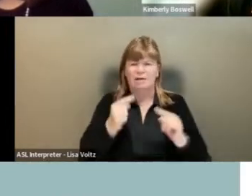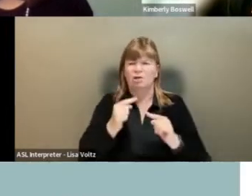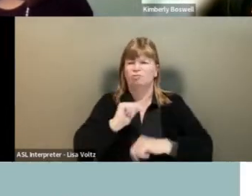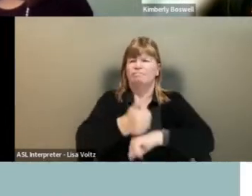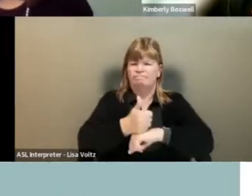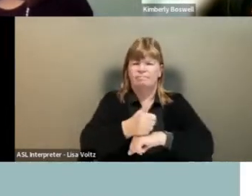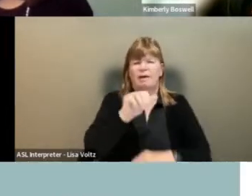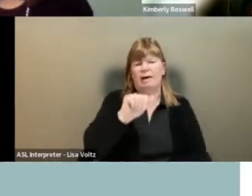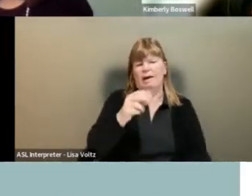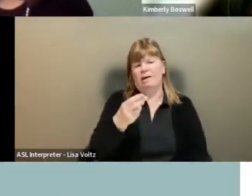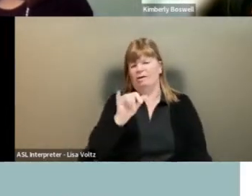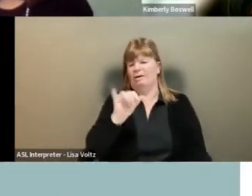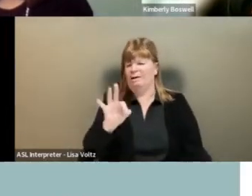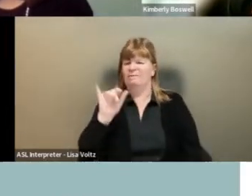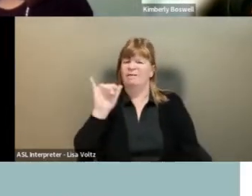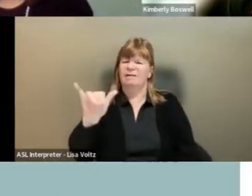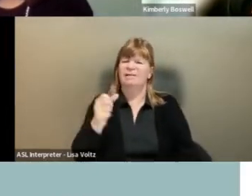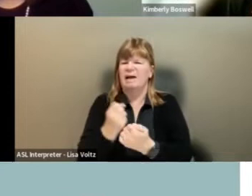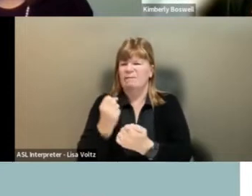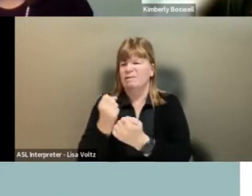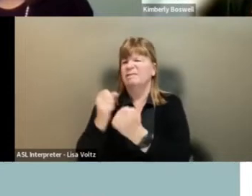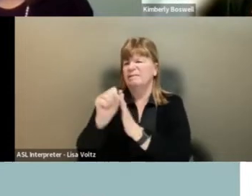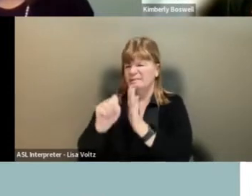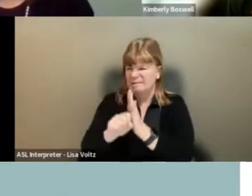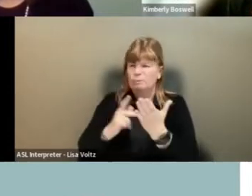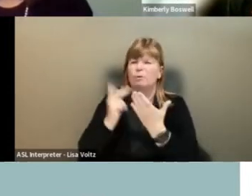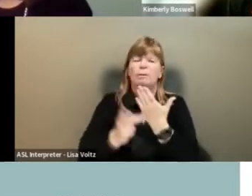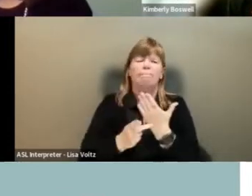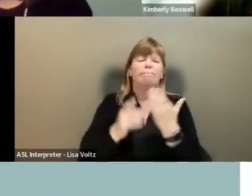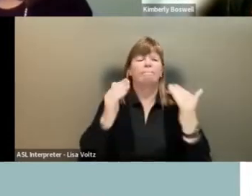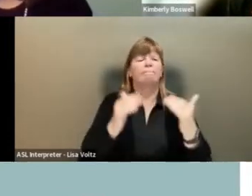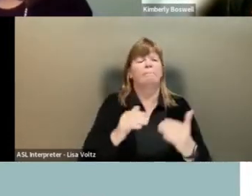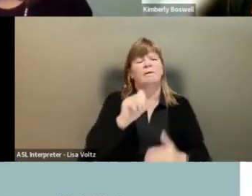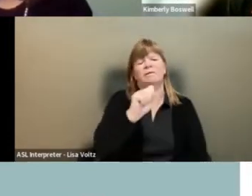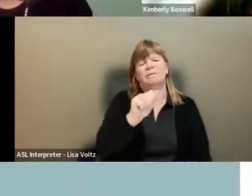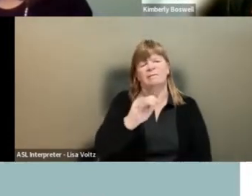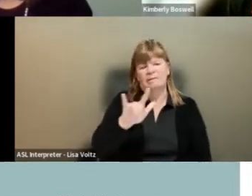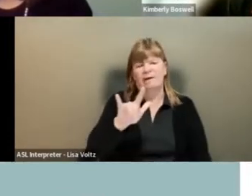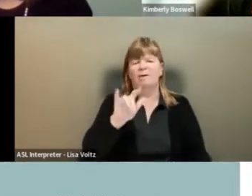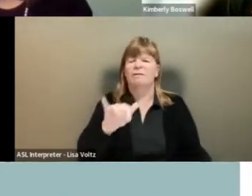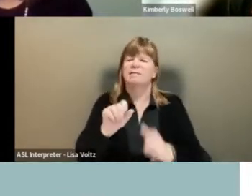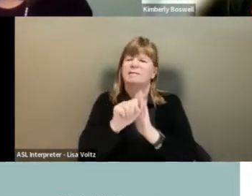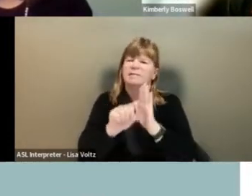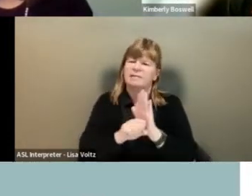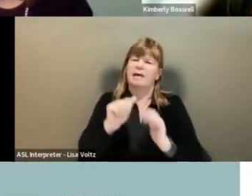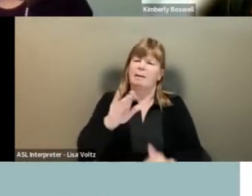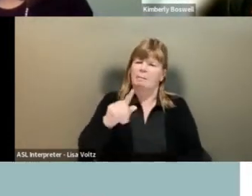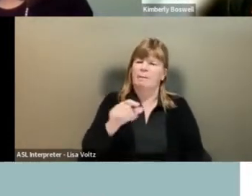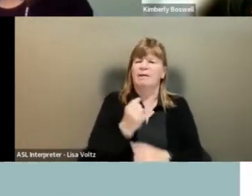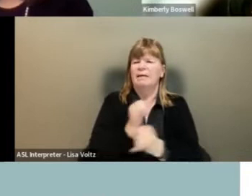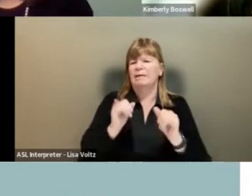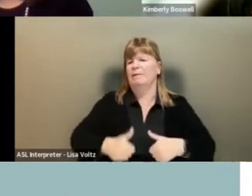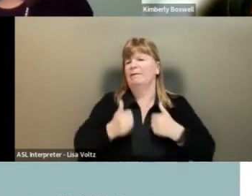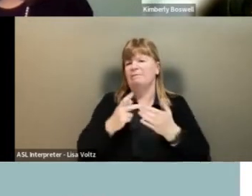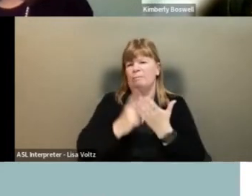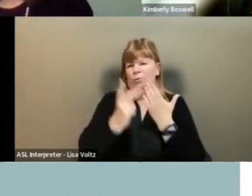our TBI Advocacy, State Advocacy Program. We have SAIL, which is the State of Alabama Independent Living Program,